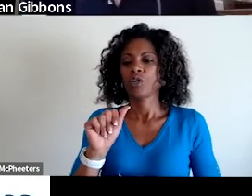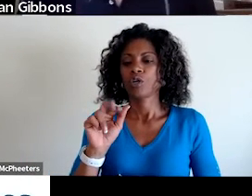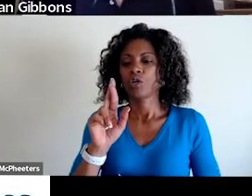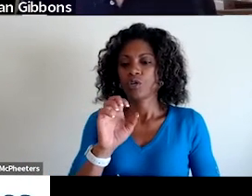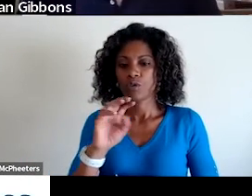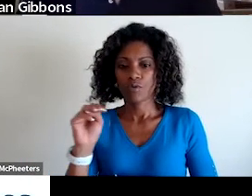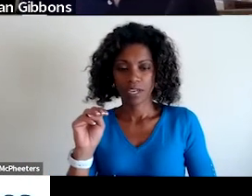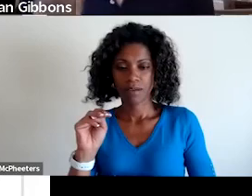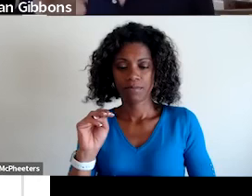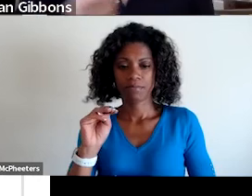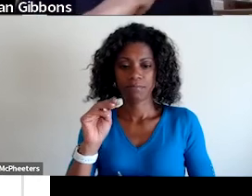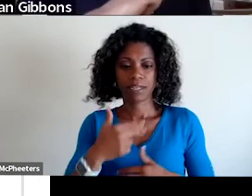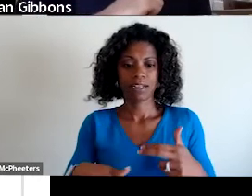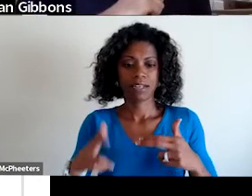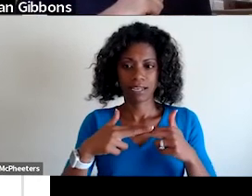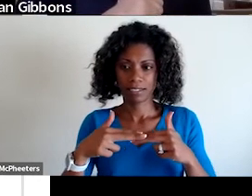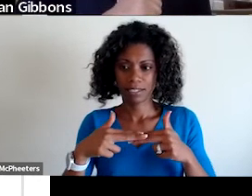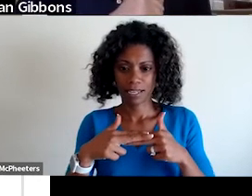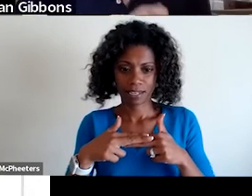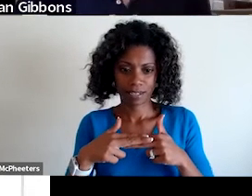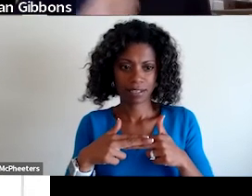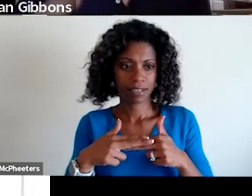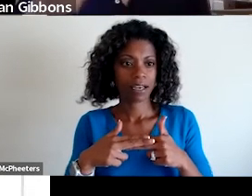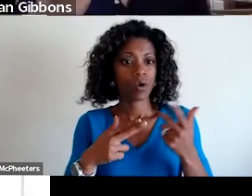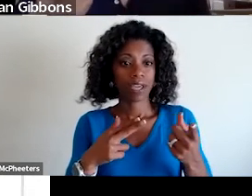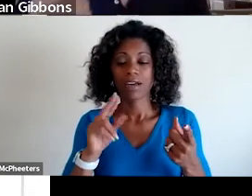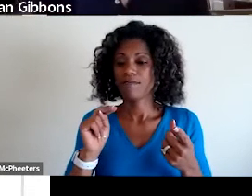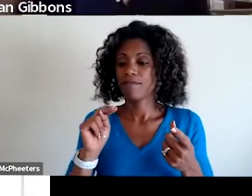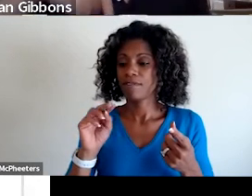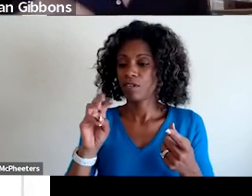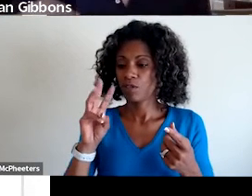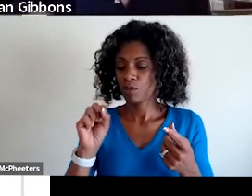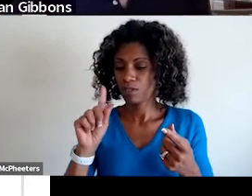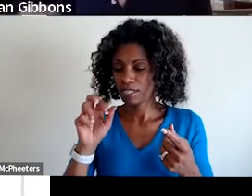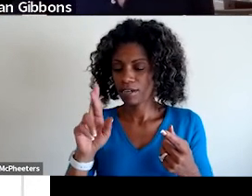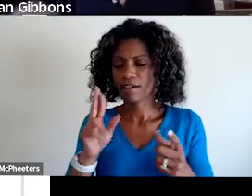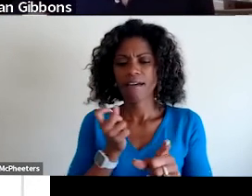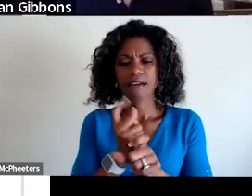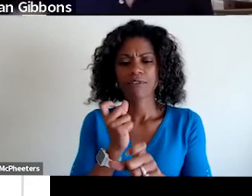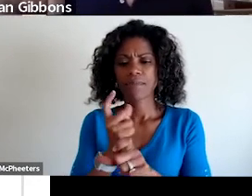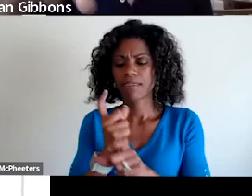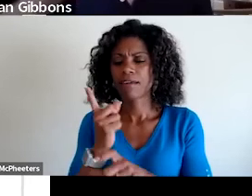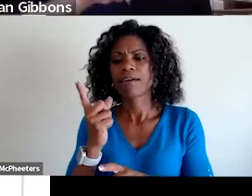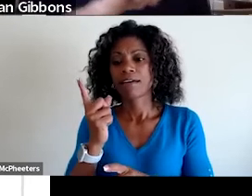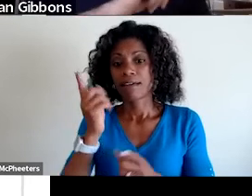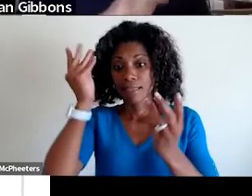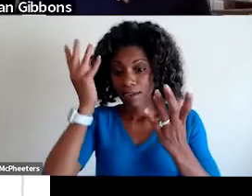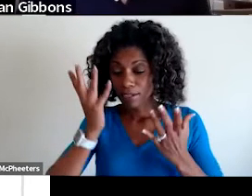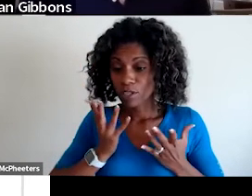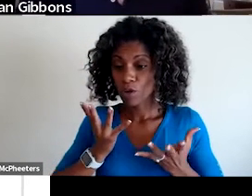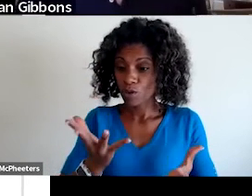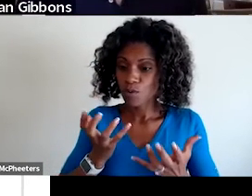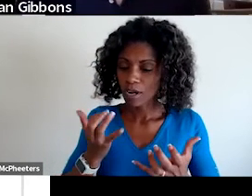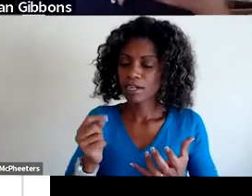from the listserv, we've got that. And the other thing I want to tell you about is this, the newsletter. This comes out every single month. You need to let us know that you want it. You got to register for this.